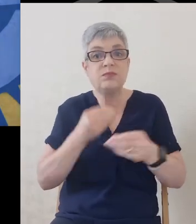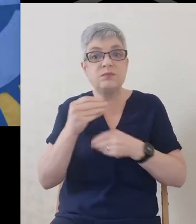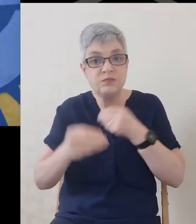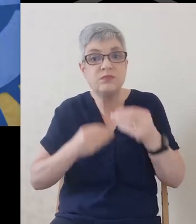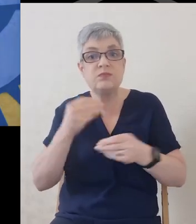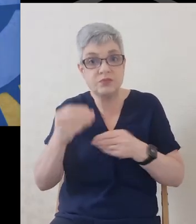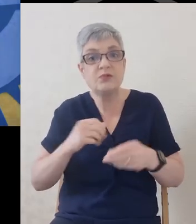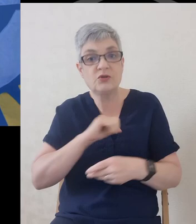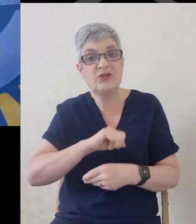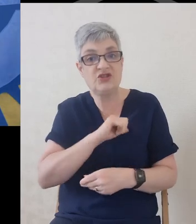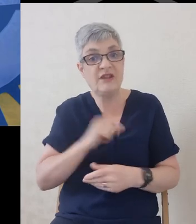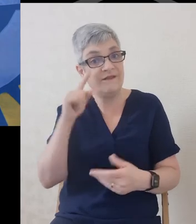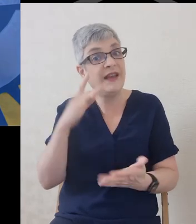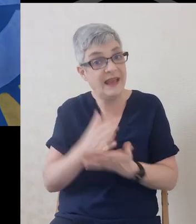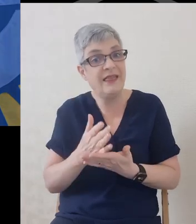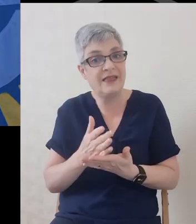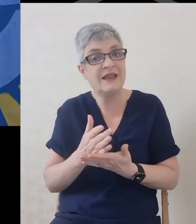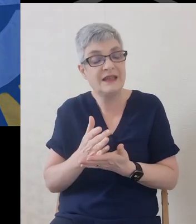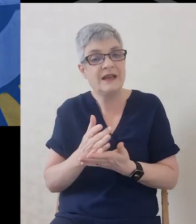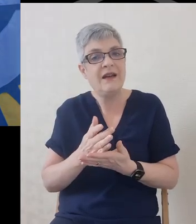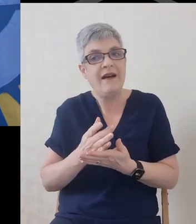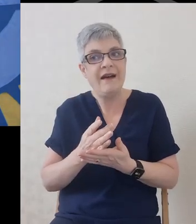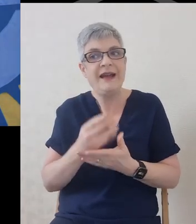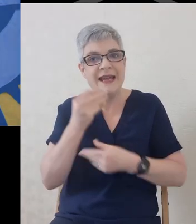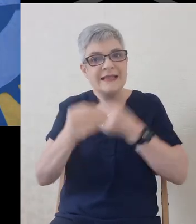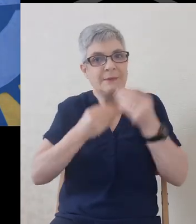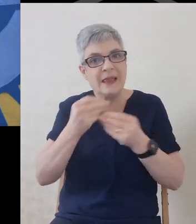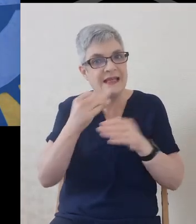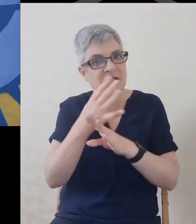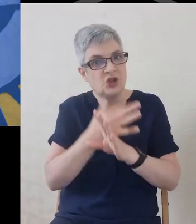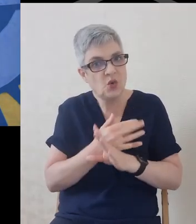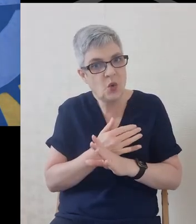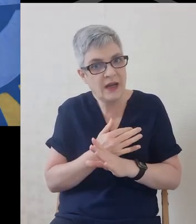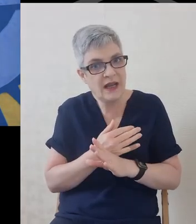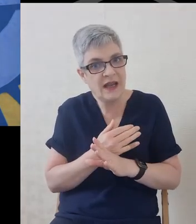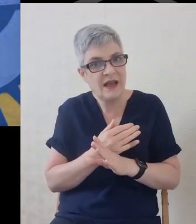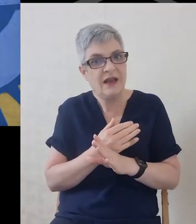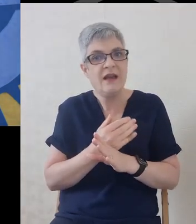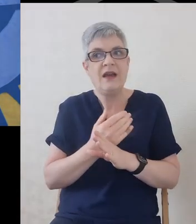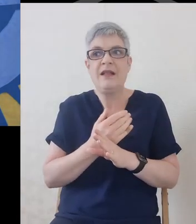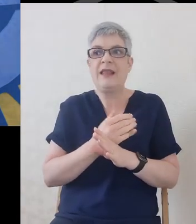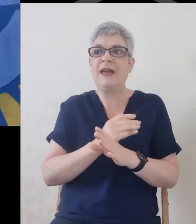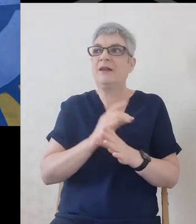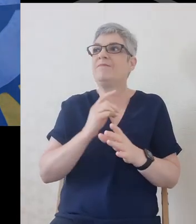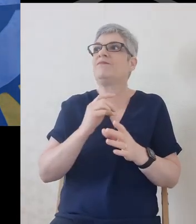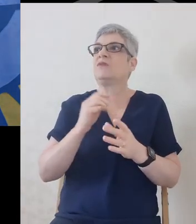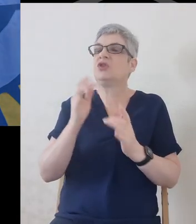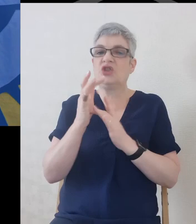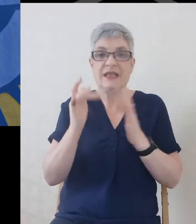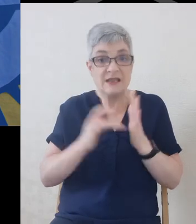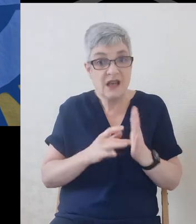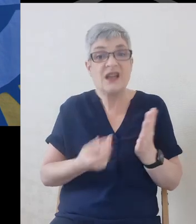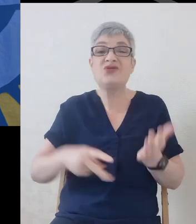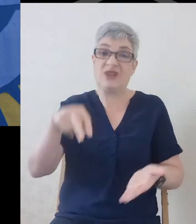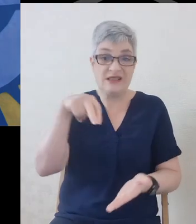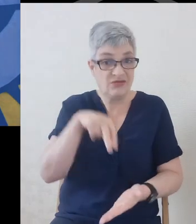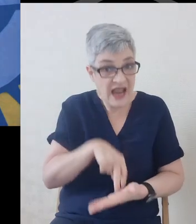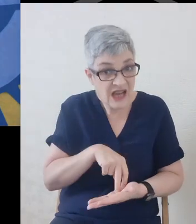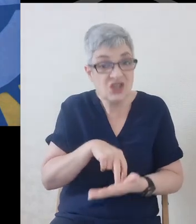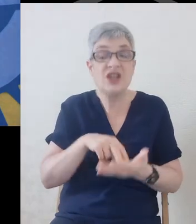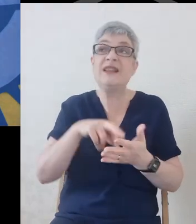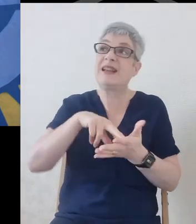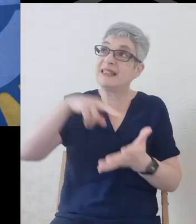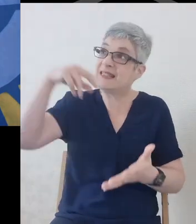faith. And it tells a story that goes beyond the resurrection of Jesus and speaks of his ascending to be with the